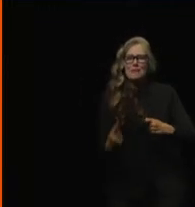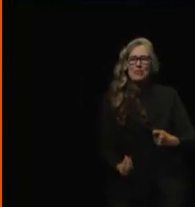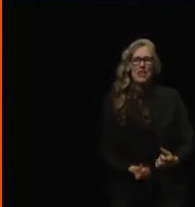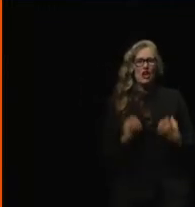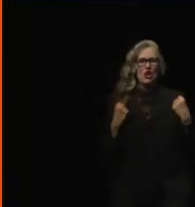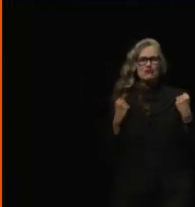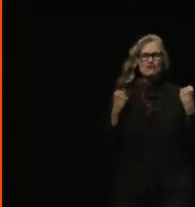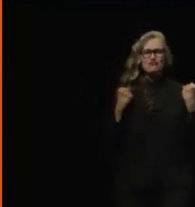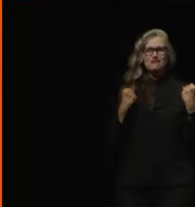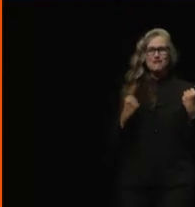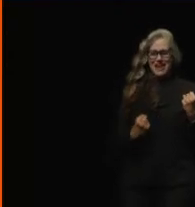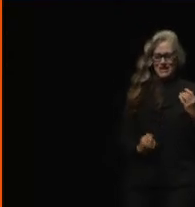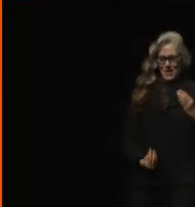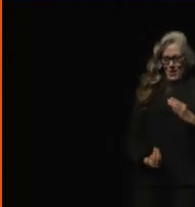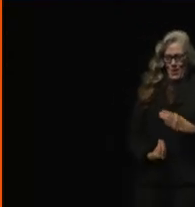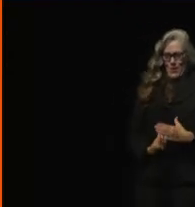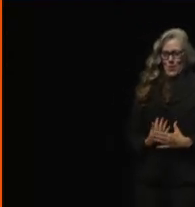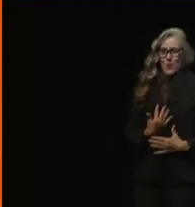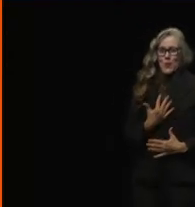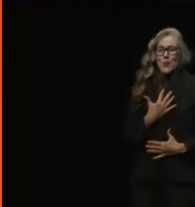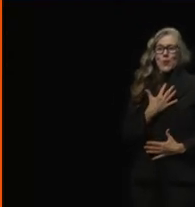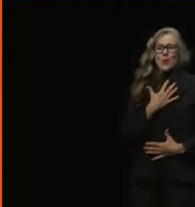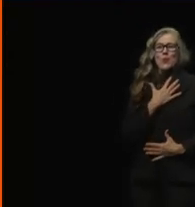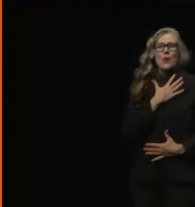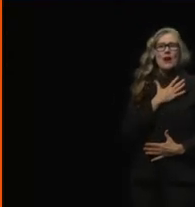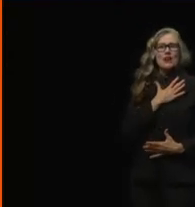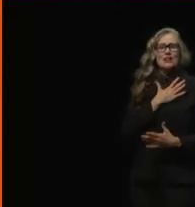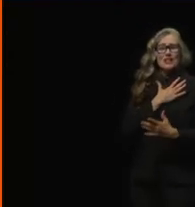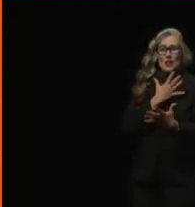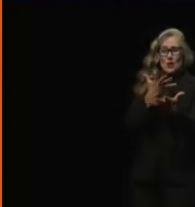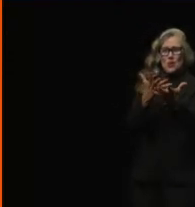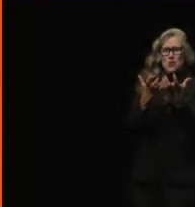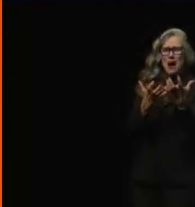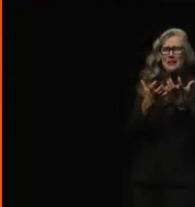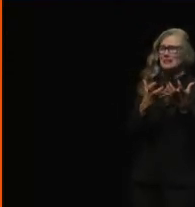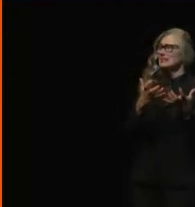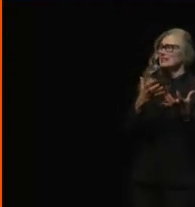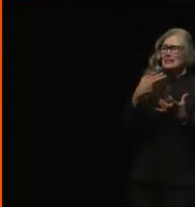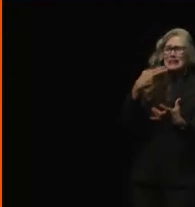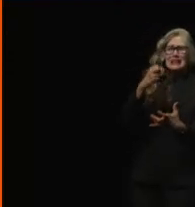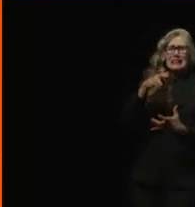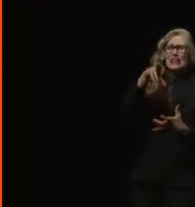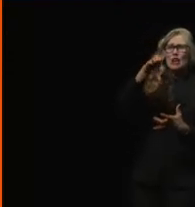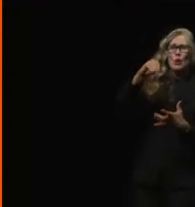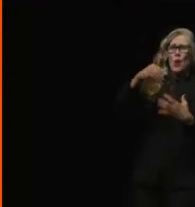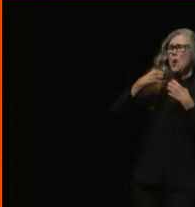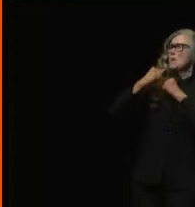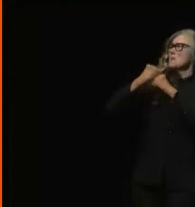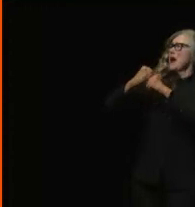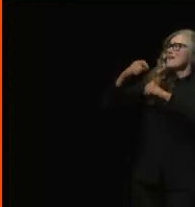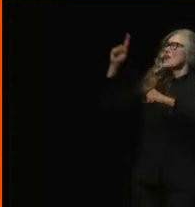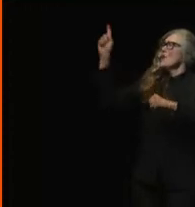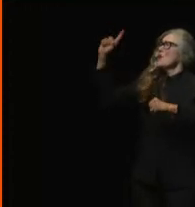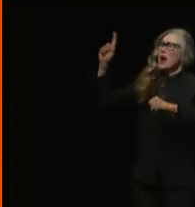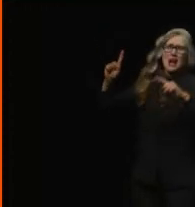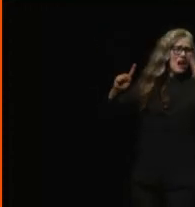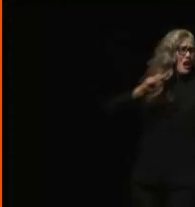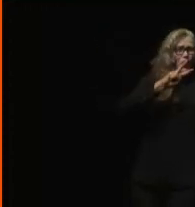And when you long for a hero, no need to look